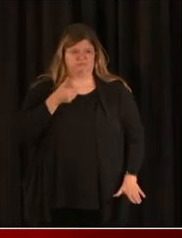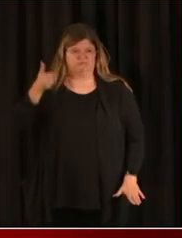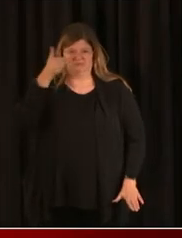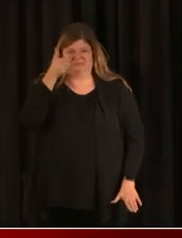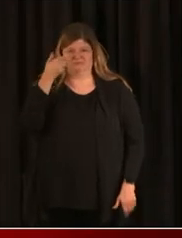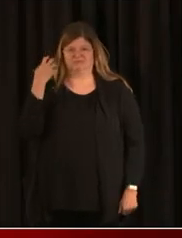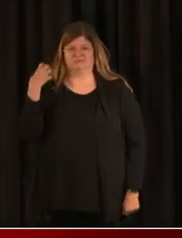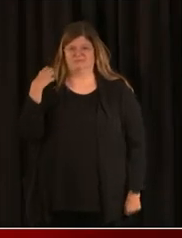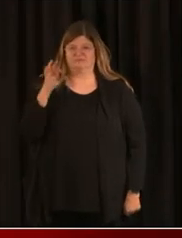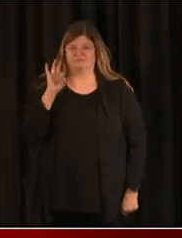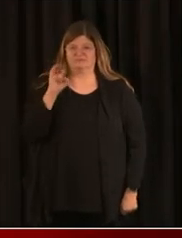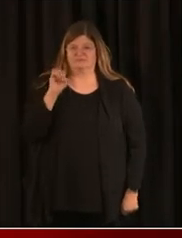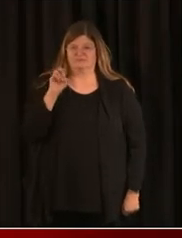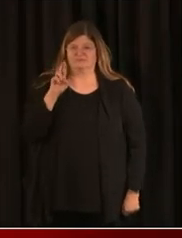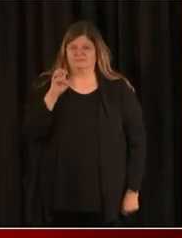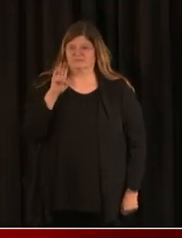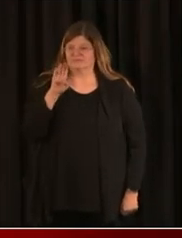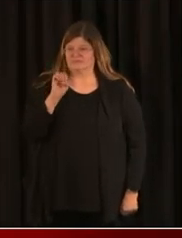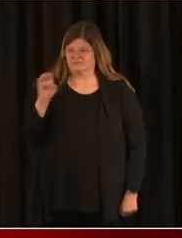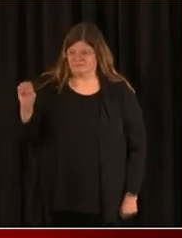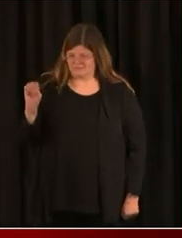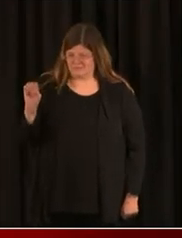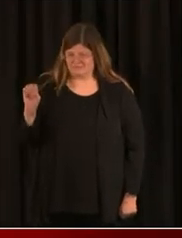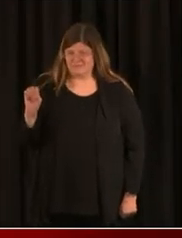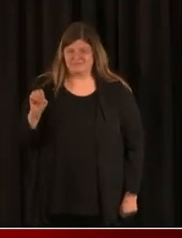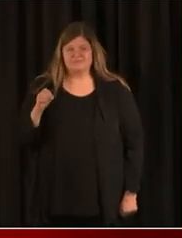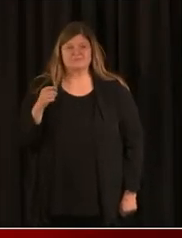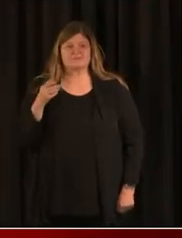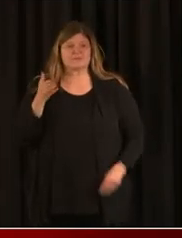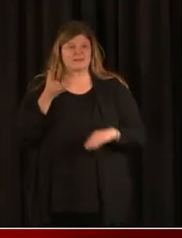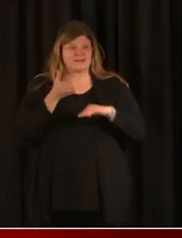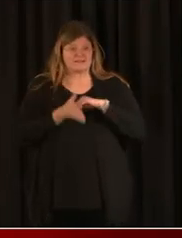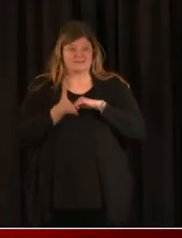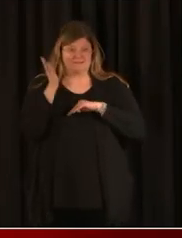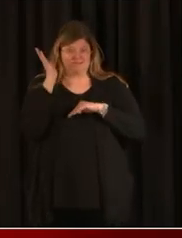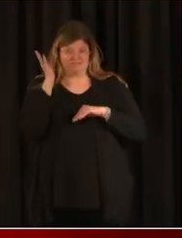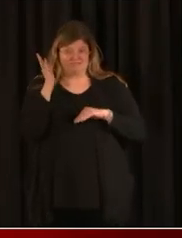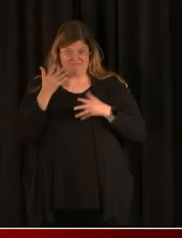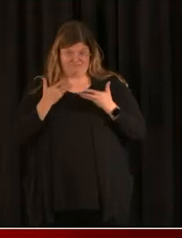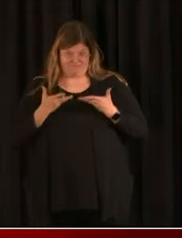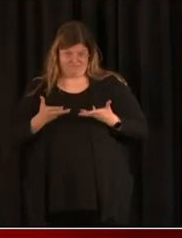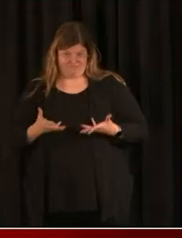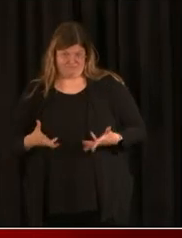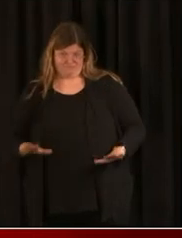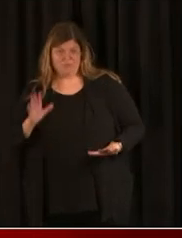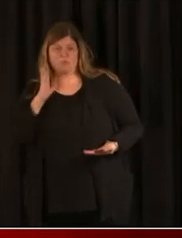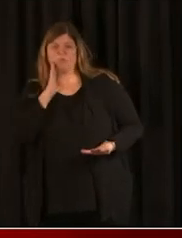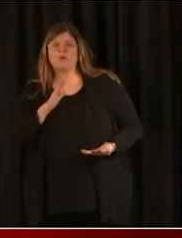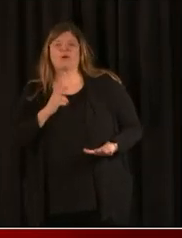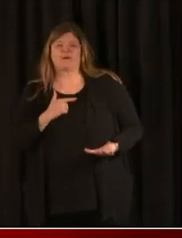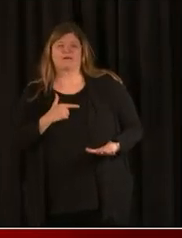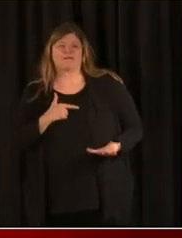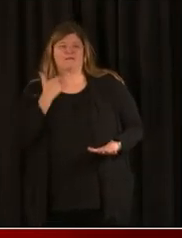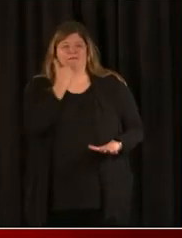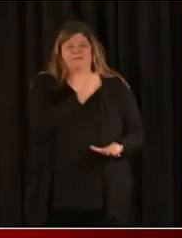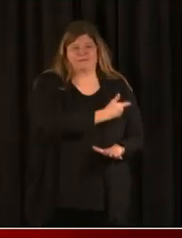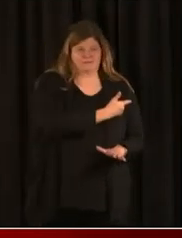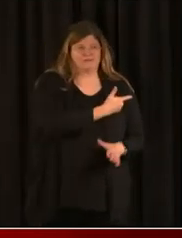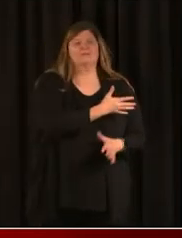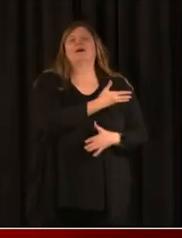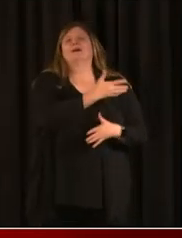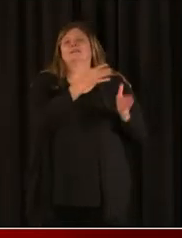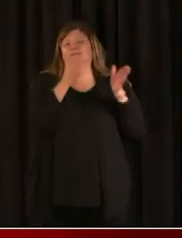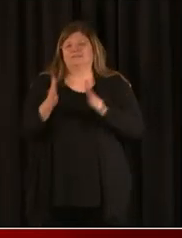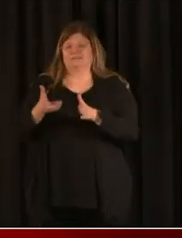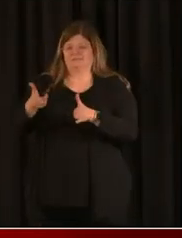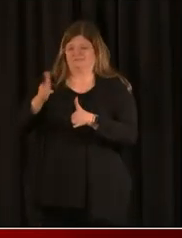the Chancellor, and then following the presentation by the Chancellor and DCPS, we will go into a Q&A portion of the program.